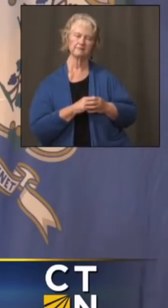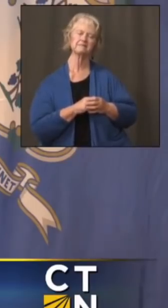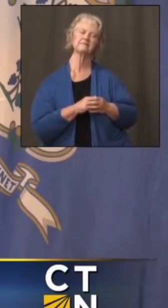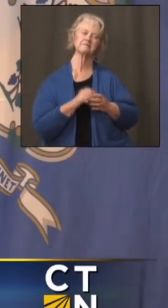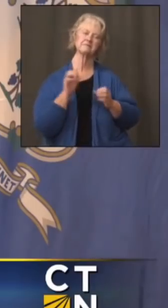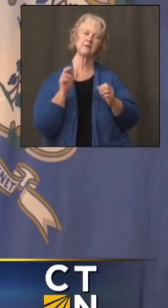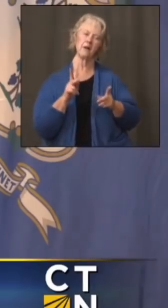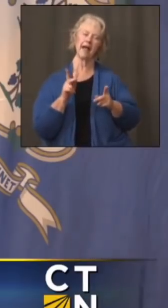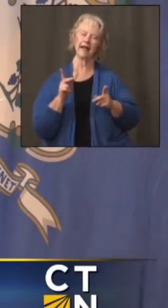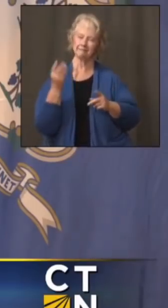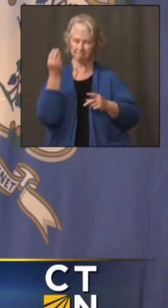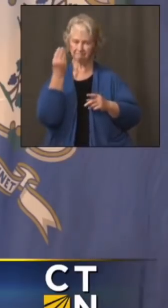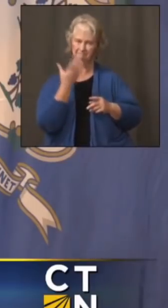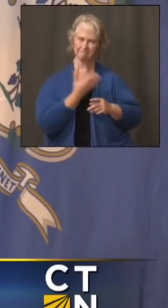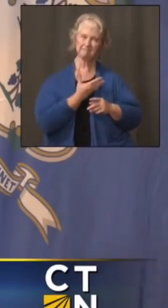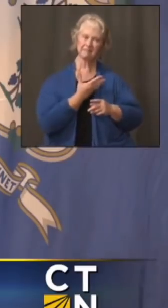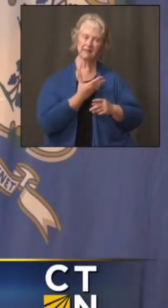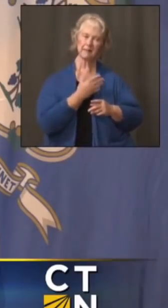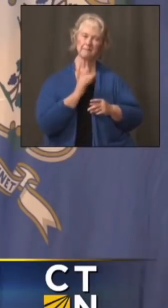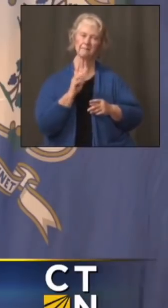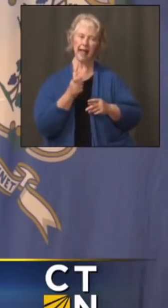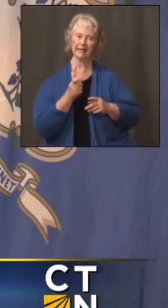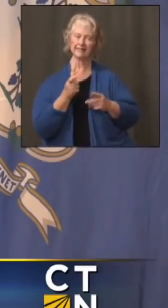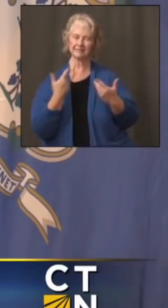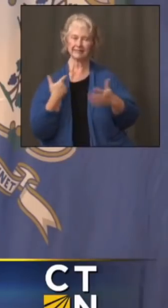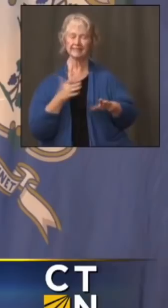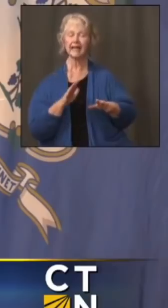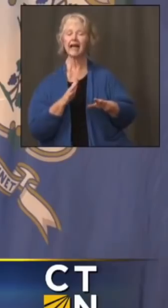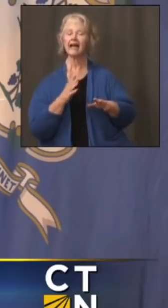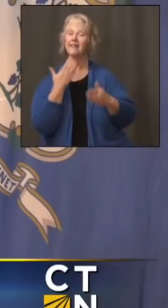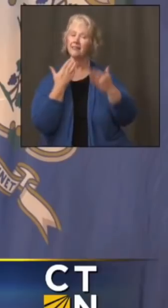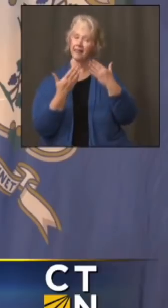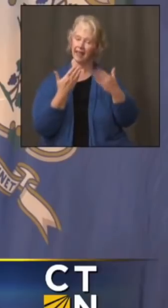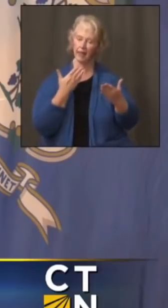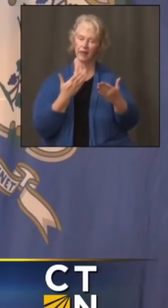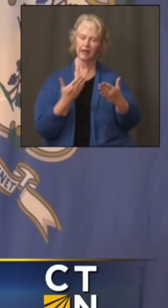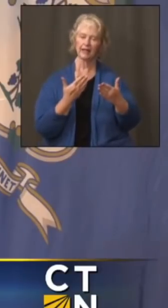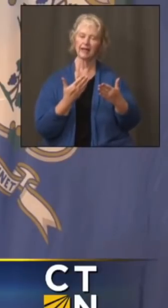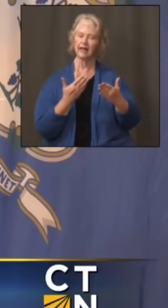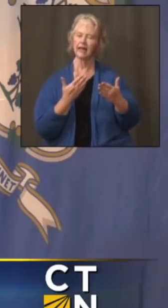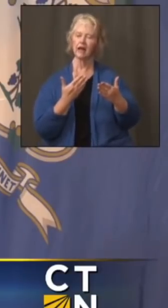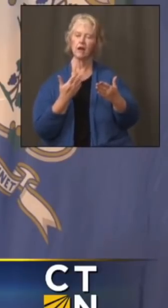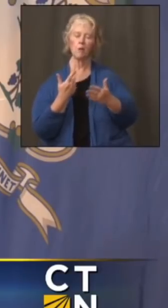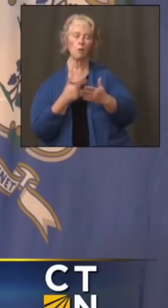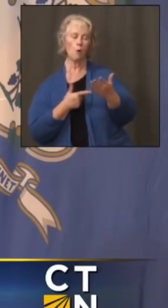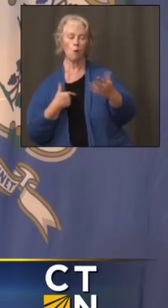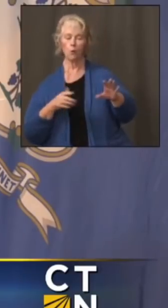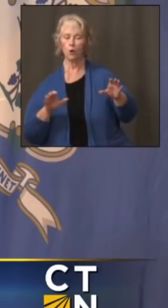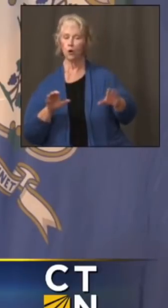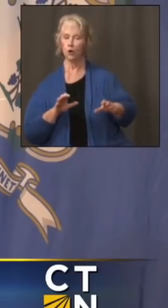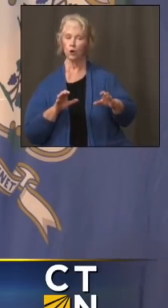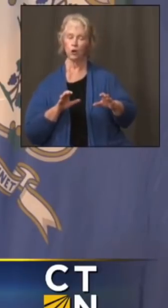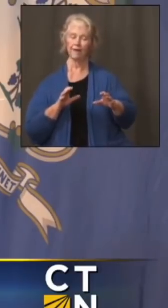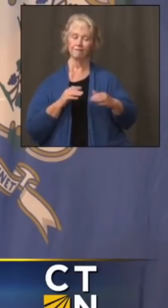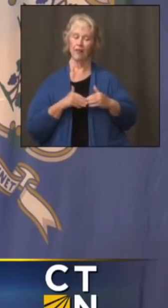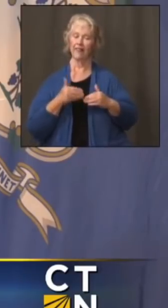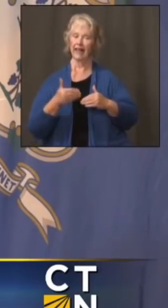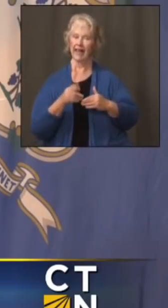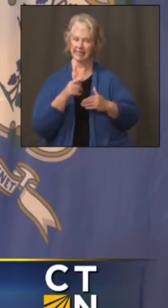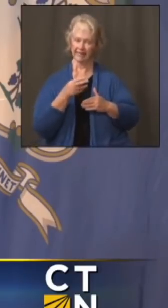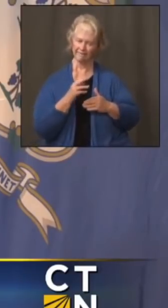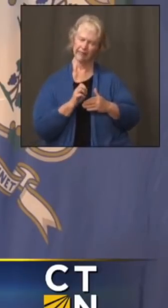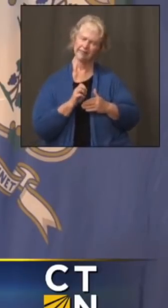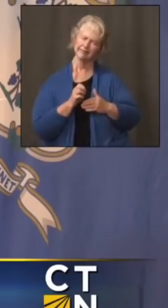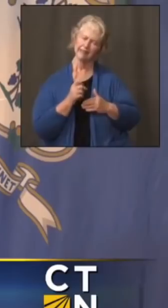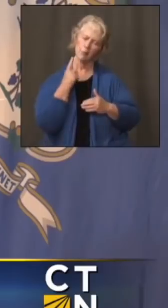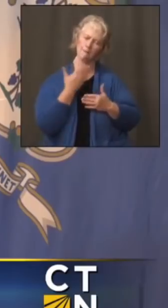All right, I'm getting the signal here from Max. Thank you, guys. In terms of what we're doing on this next phase, I just